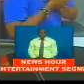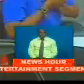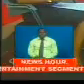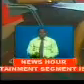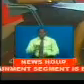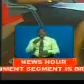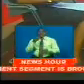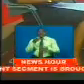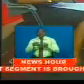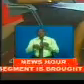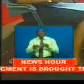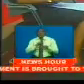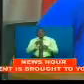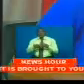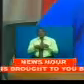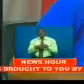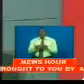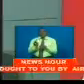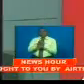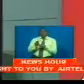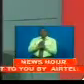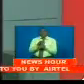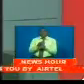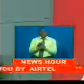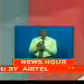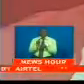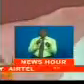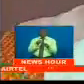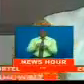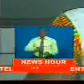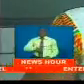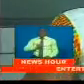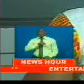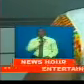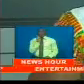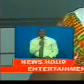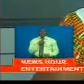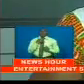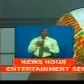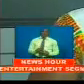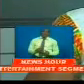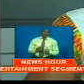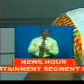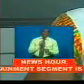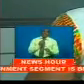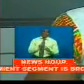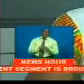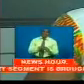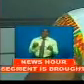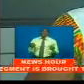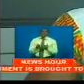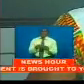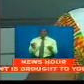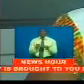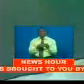fabric. Any final words? Fashion business is one of the business anybody should be proud of. Never give up when you've taken the very first step.